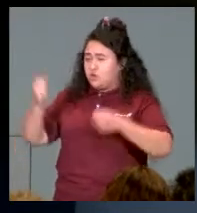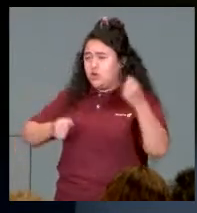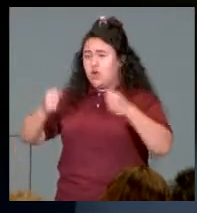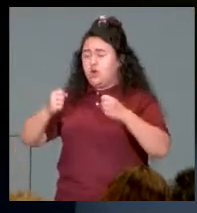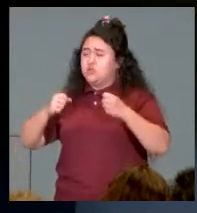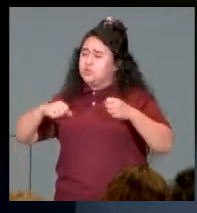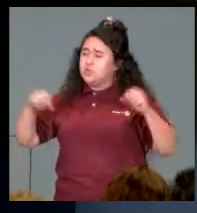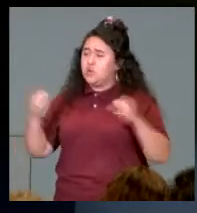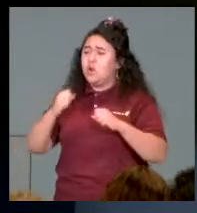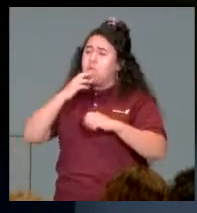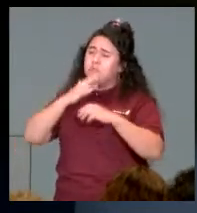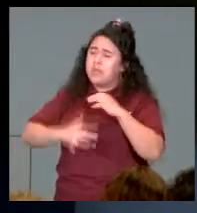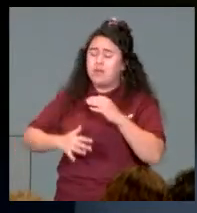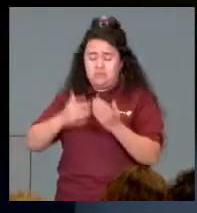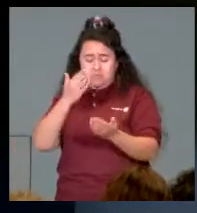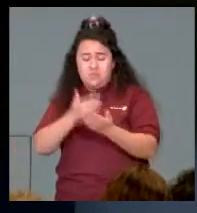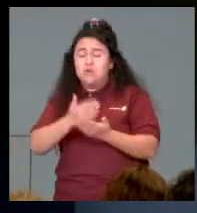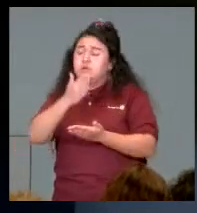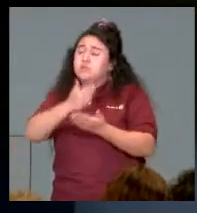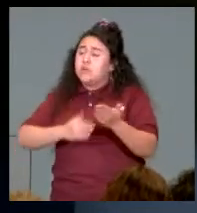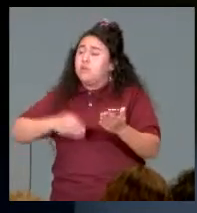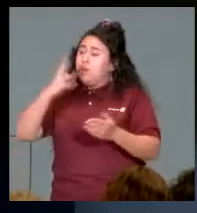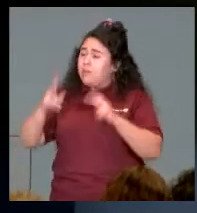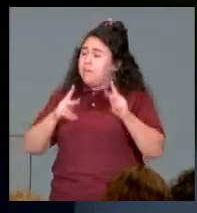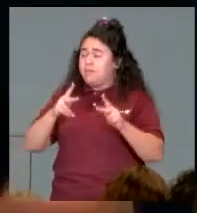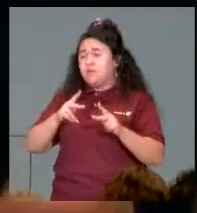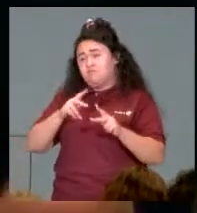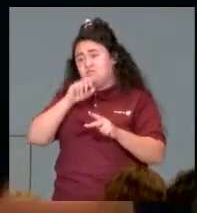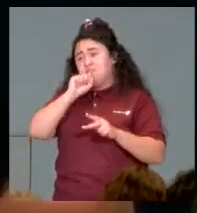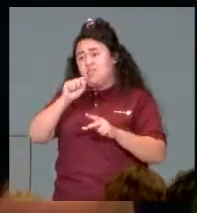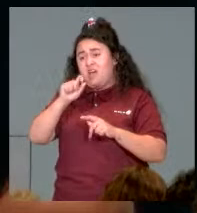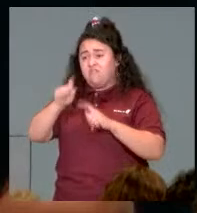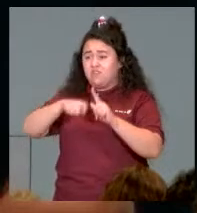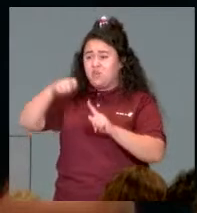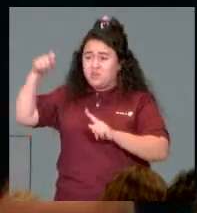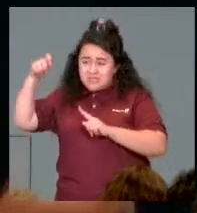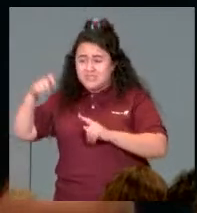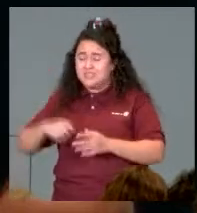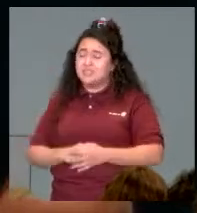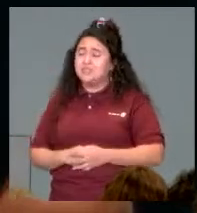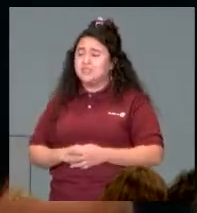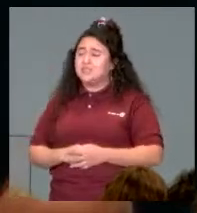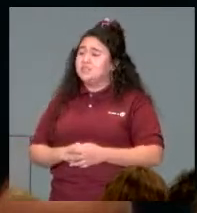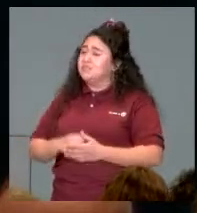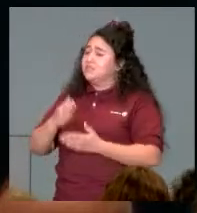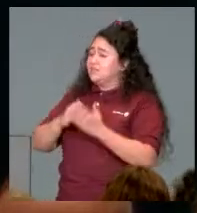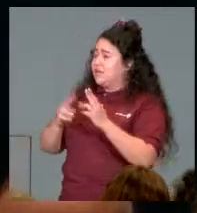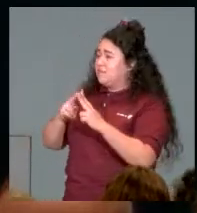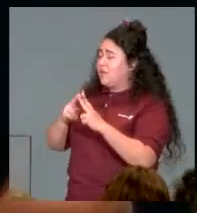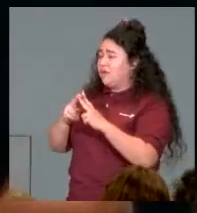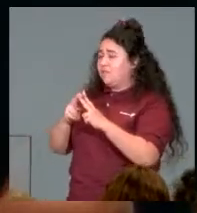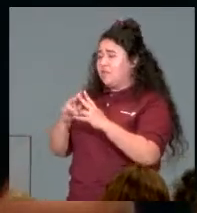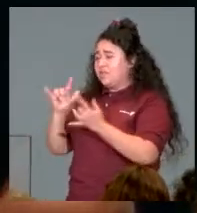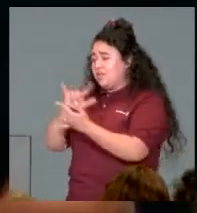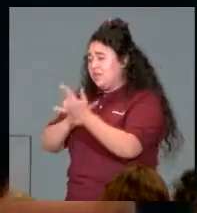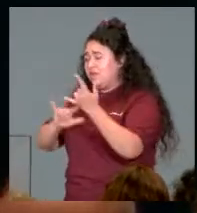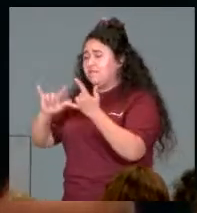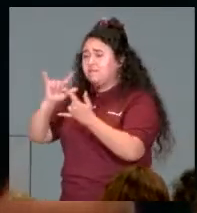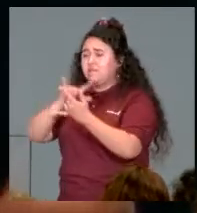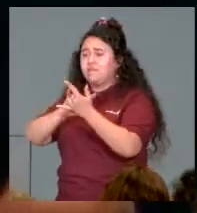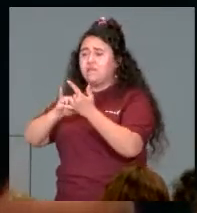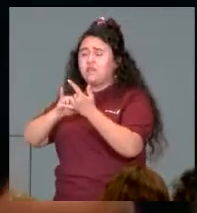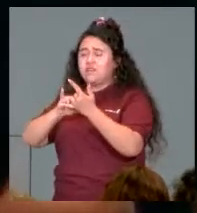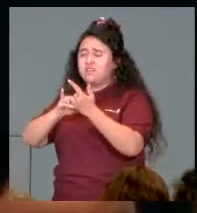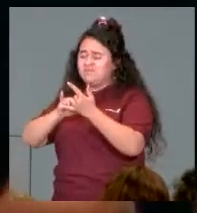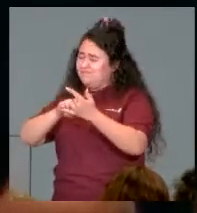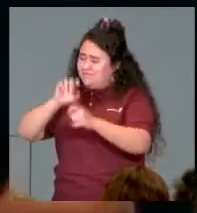irons proof that some white people have actually fondled nooses. The sundown couples made their vows of love over opaque peach